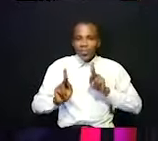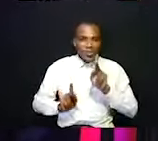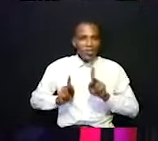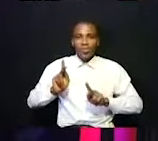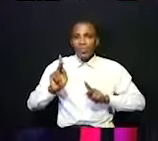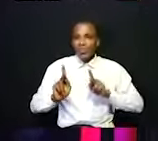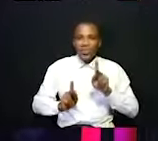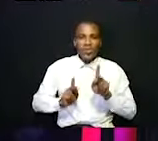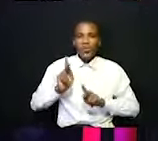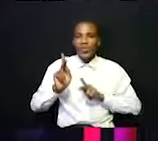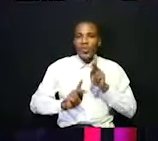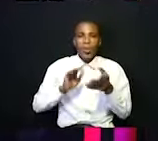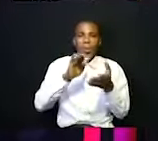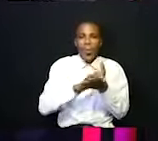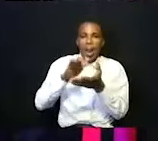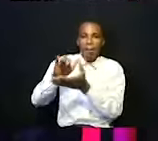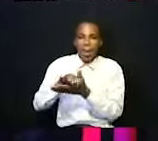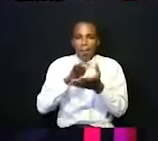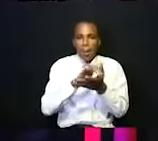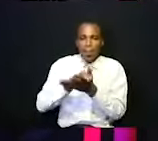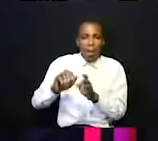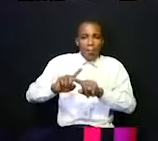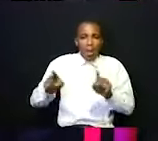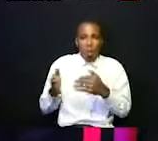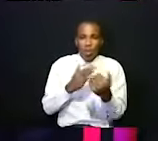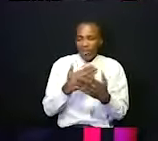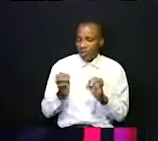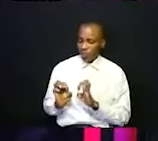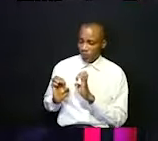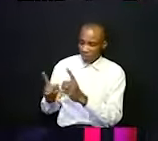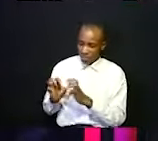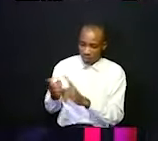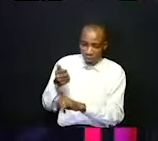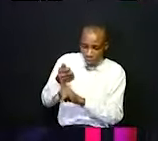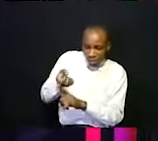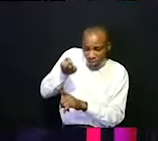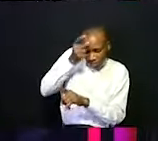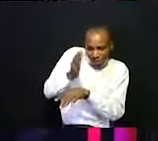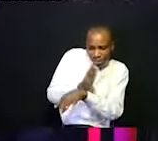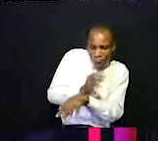closely how they are responding to the teachings that we are giving them every day and night.